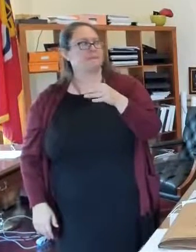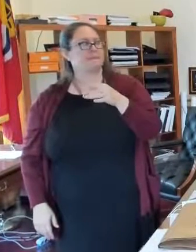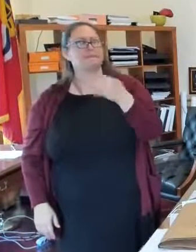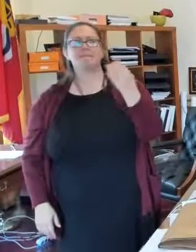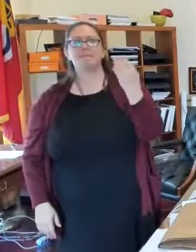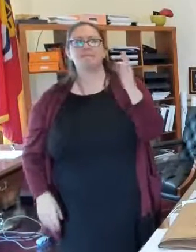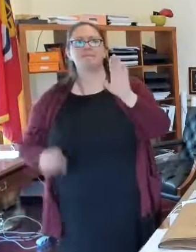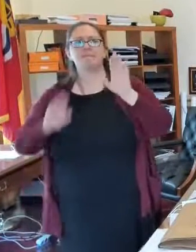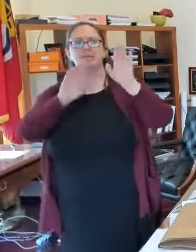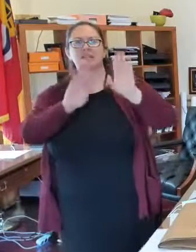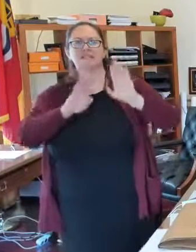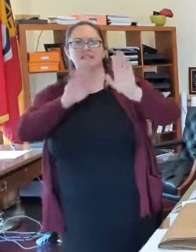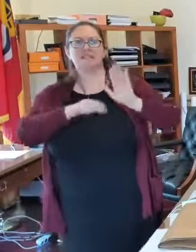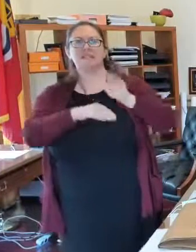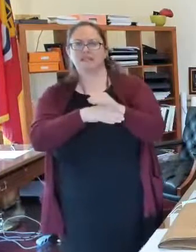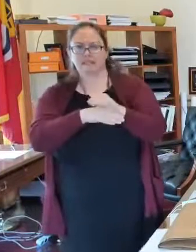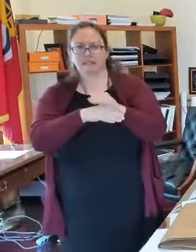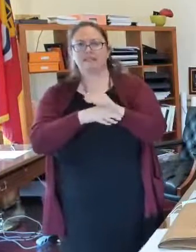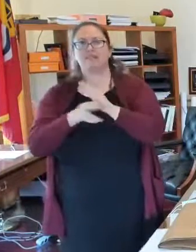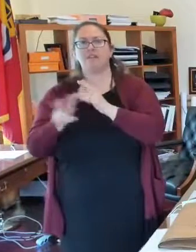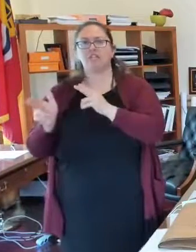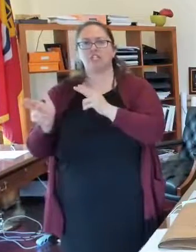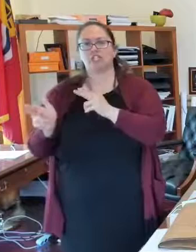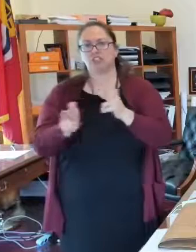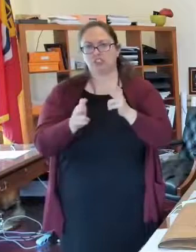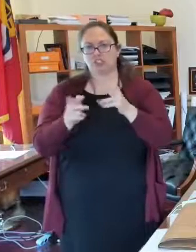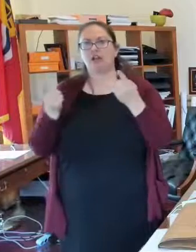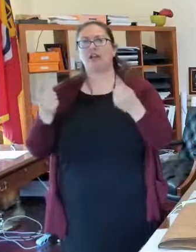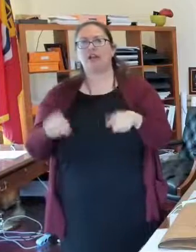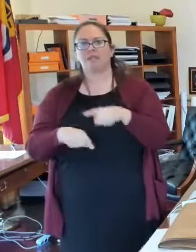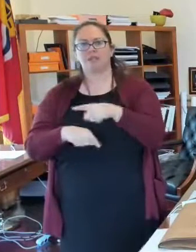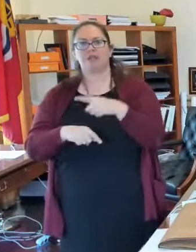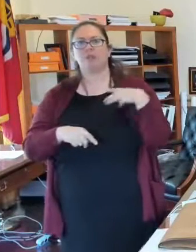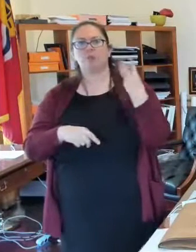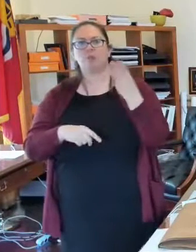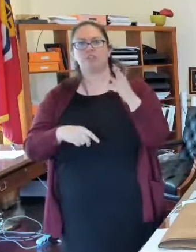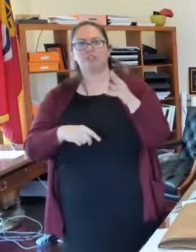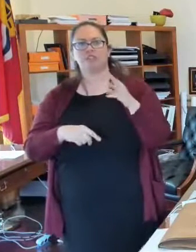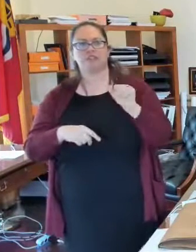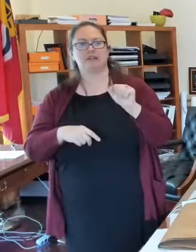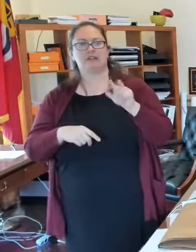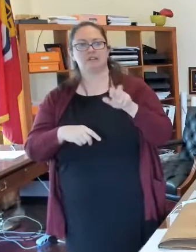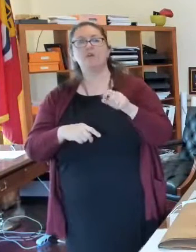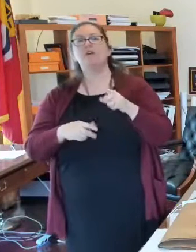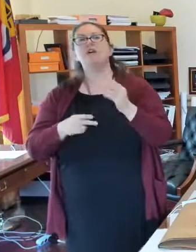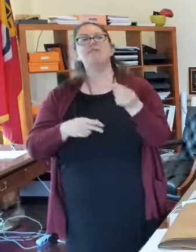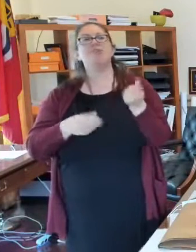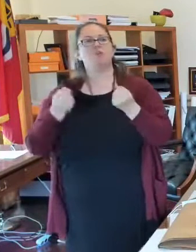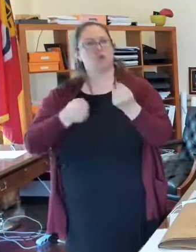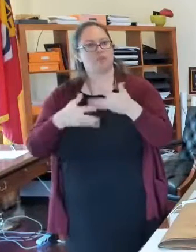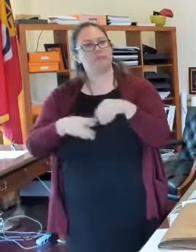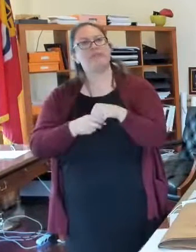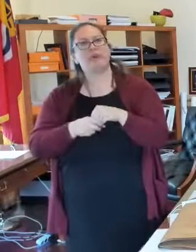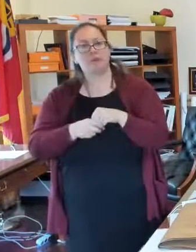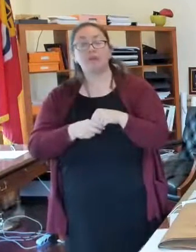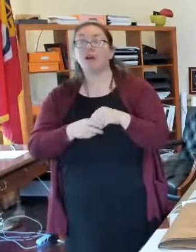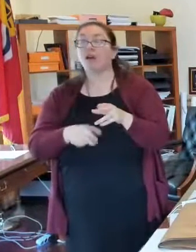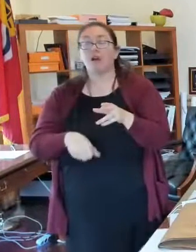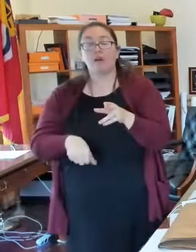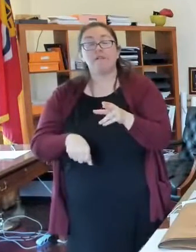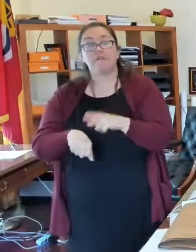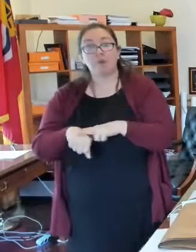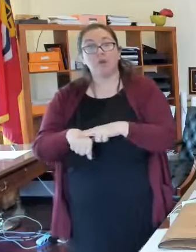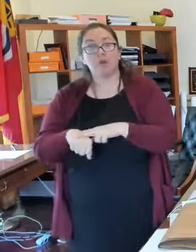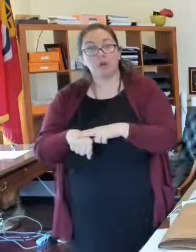Sunday evening, I believe it was, and it involved some vehicles. Of course, we have a lot